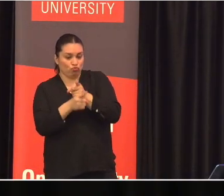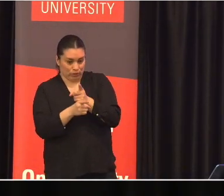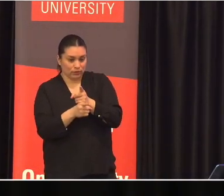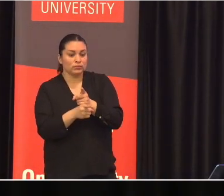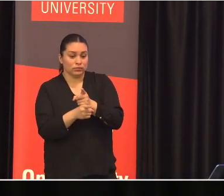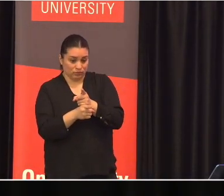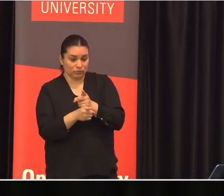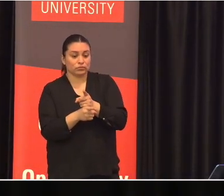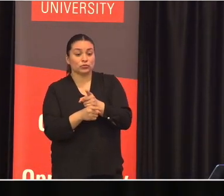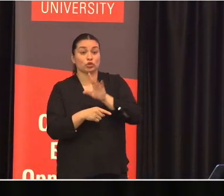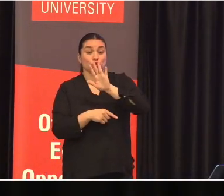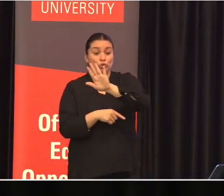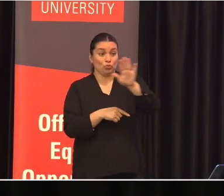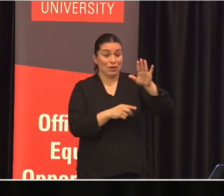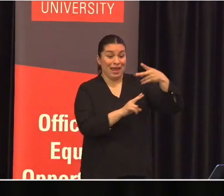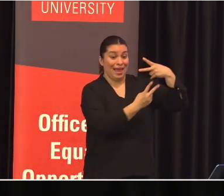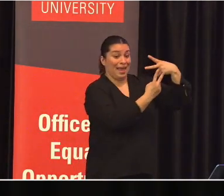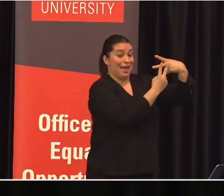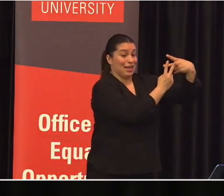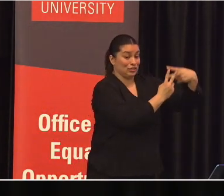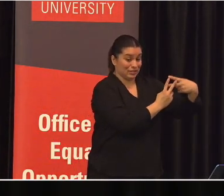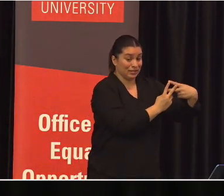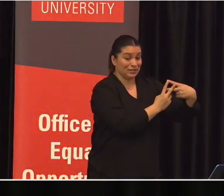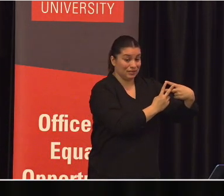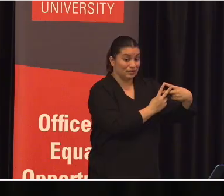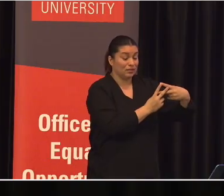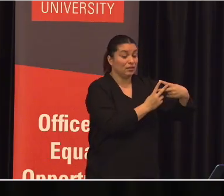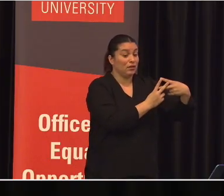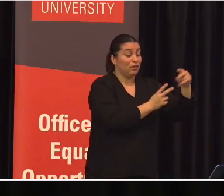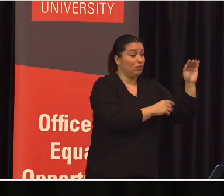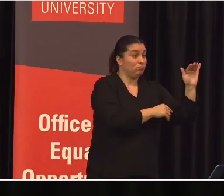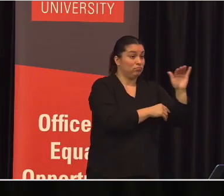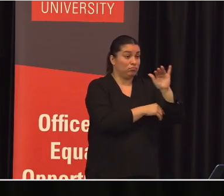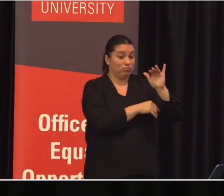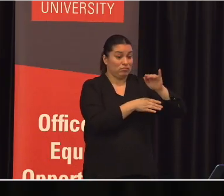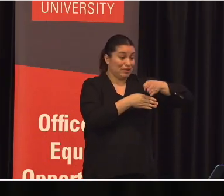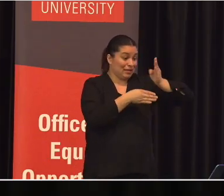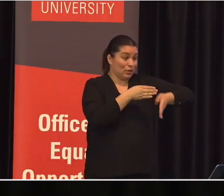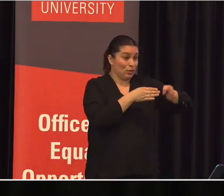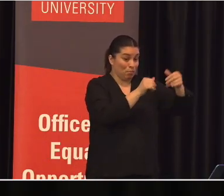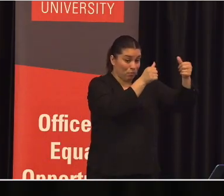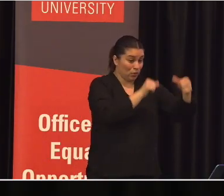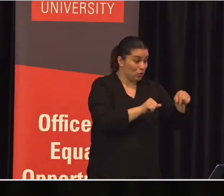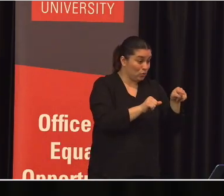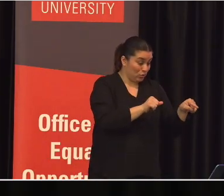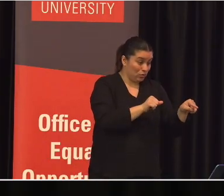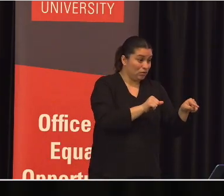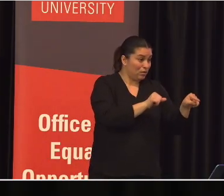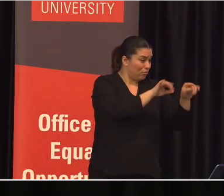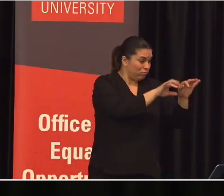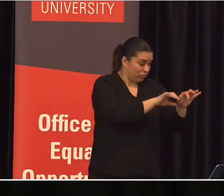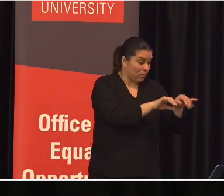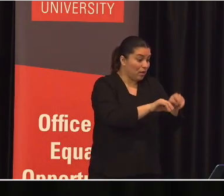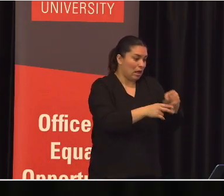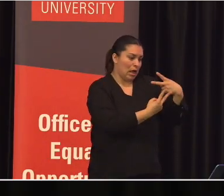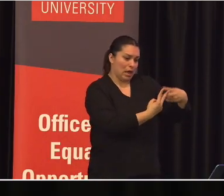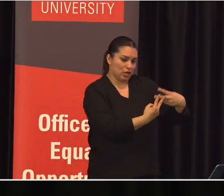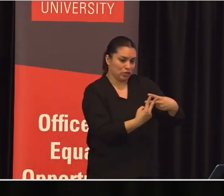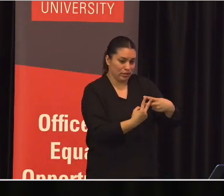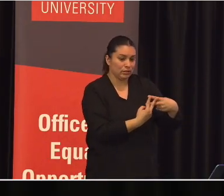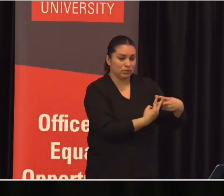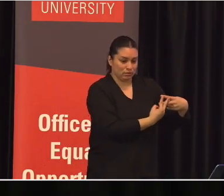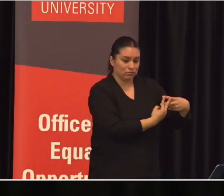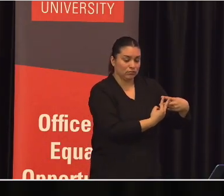your post, not in the middle of your post. Same thing with any call outs like at NC State or at Grackle Docs should come at the end of